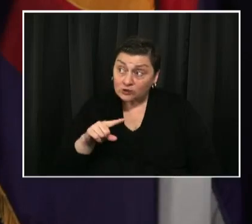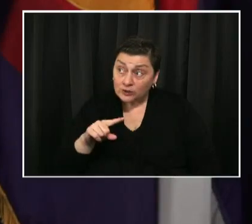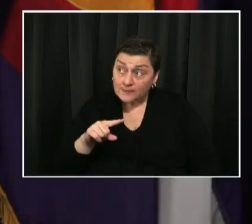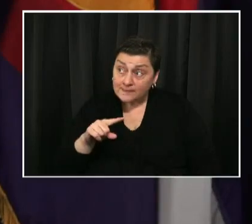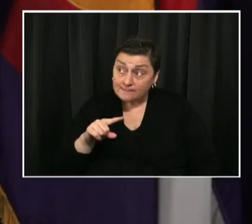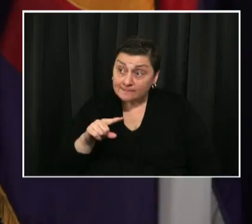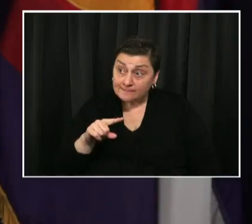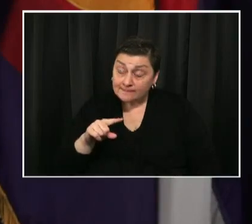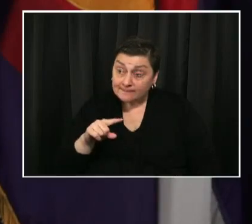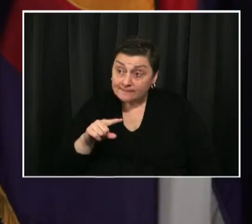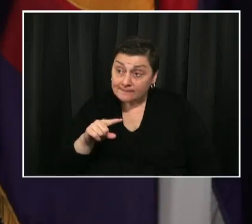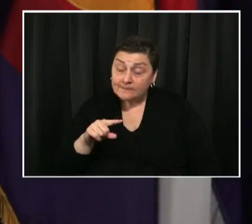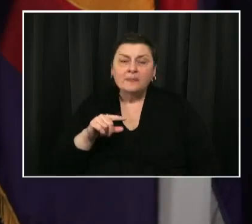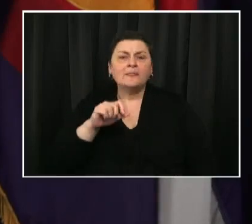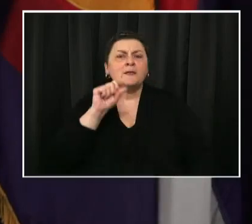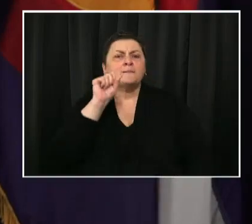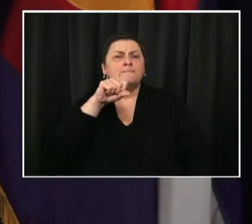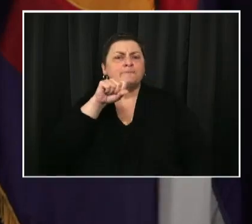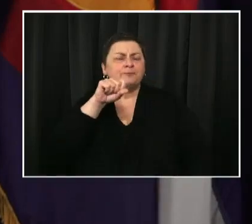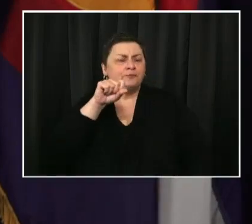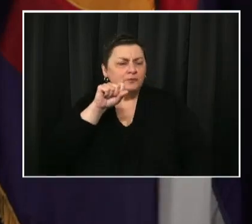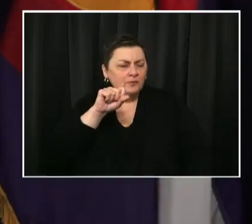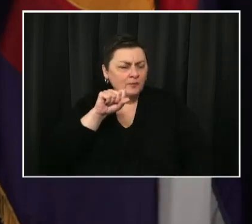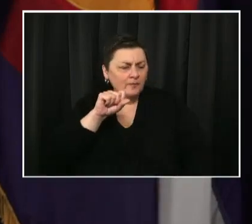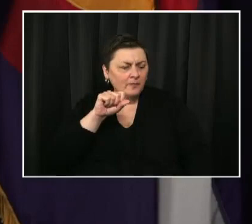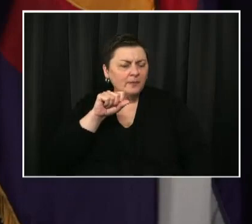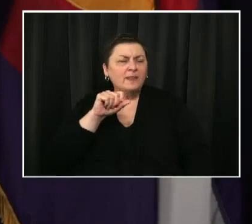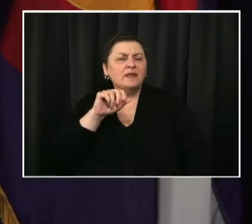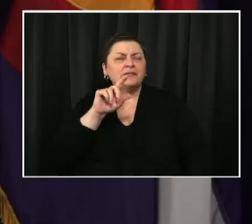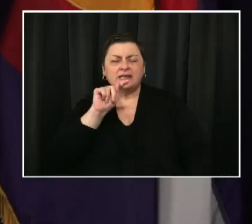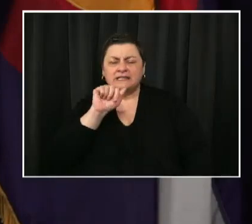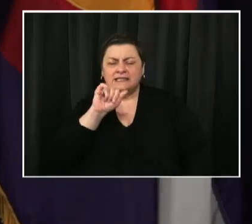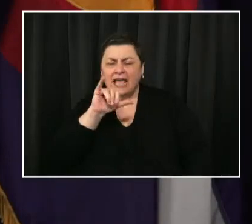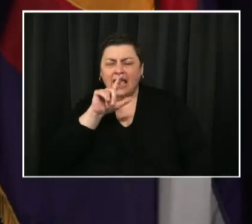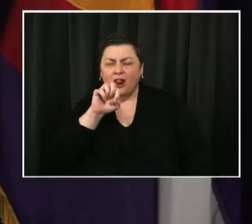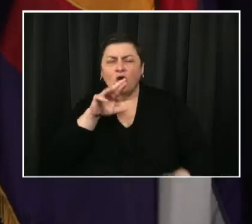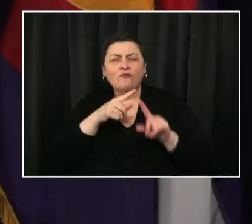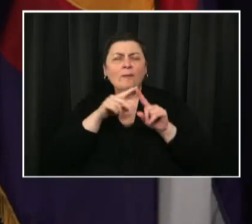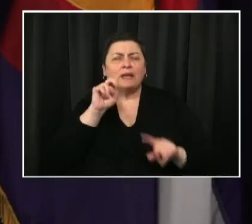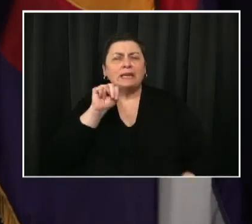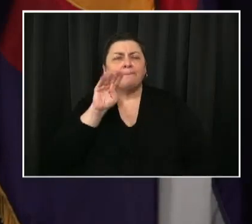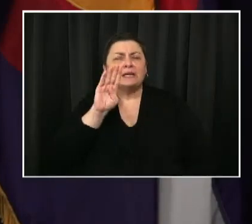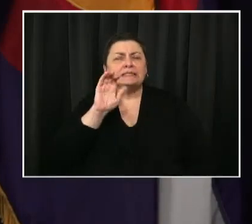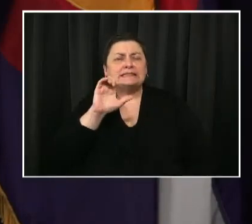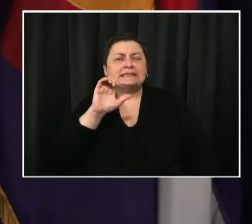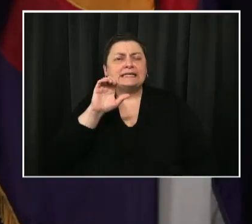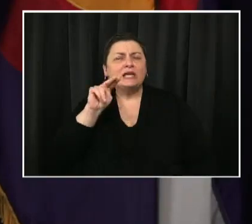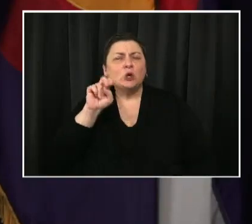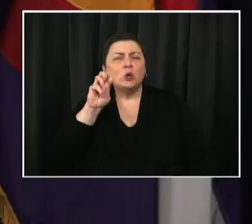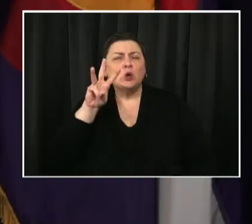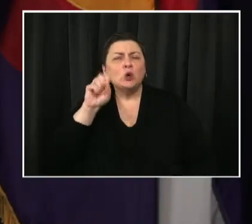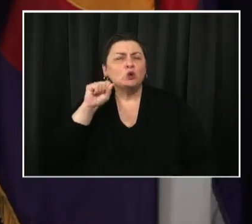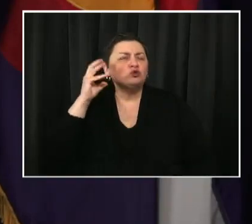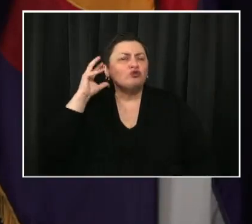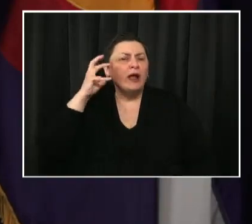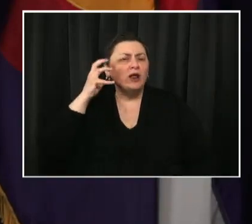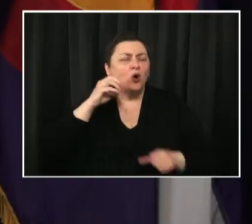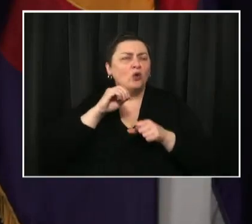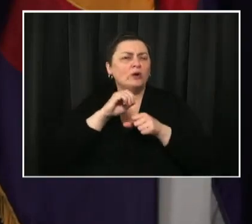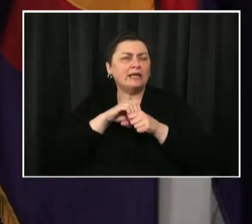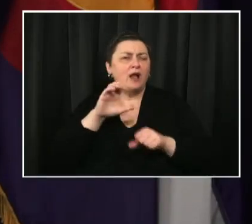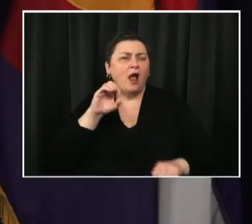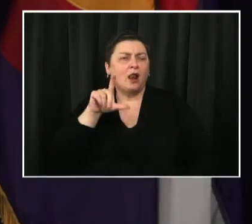Hi, this is Taylor Summers for NBC News Radio in Colorado. This is for Dr. Herlihy and